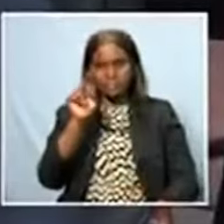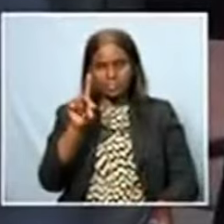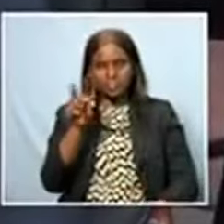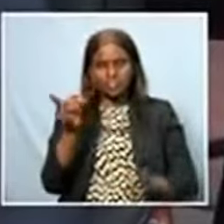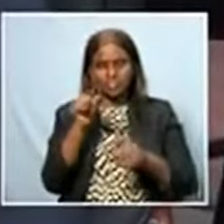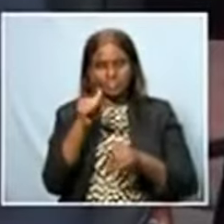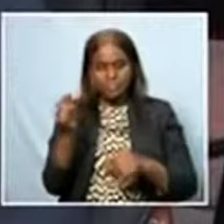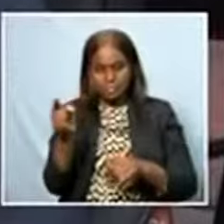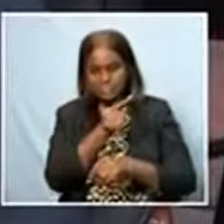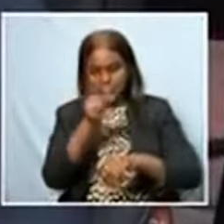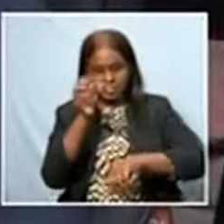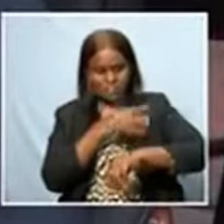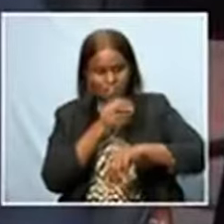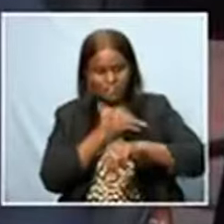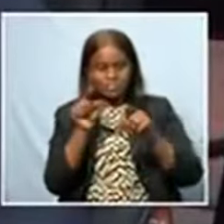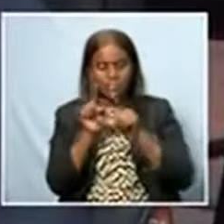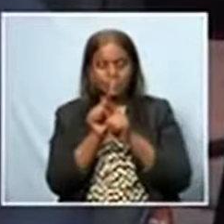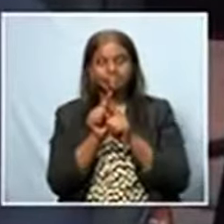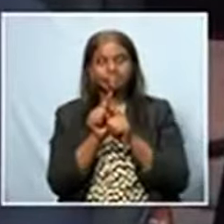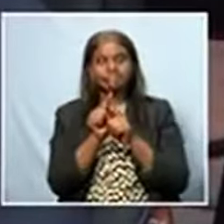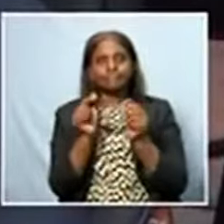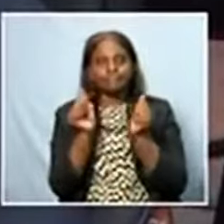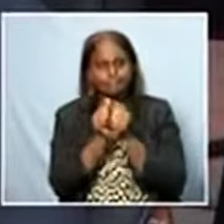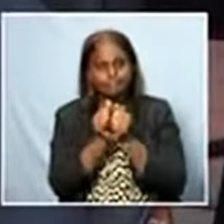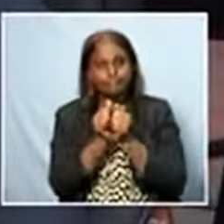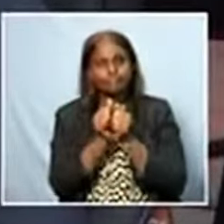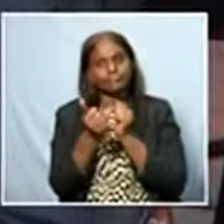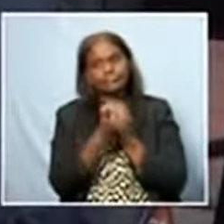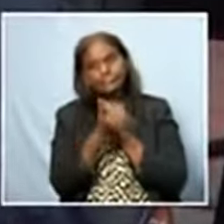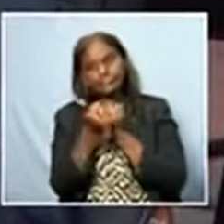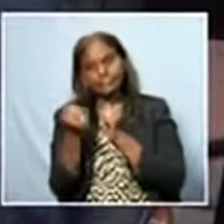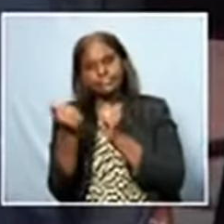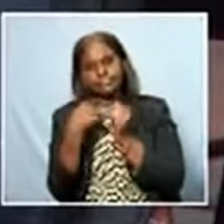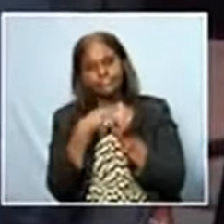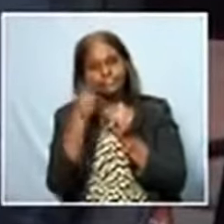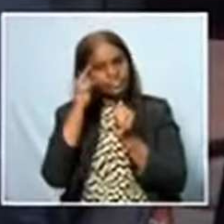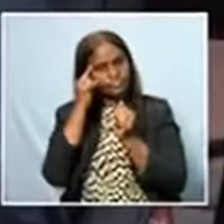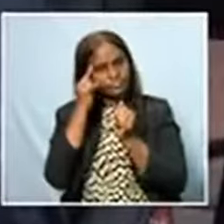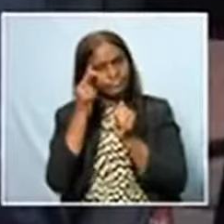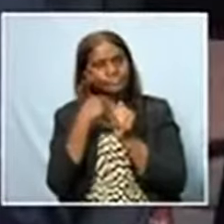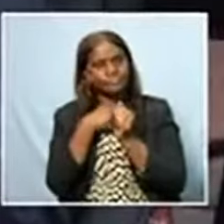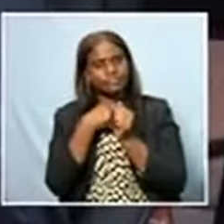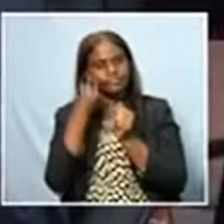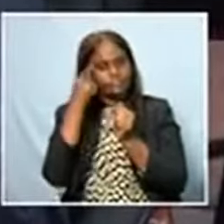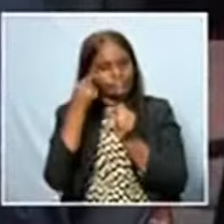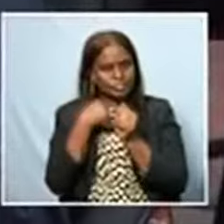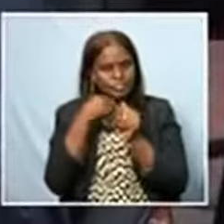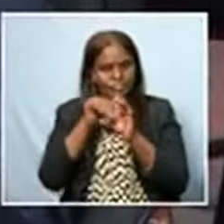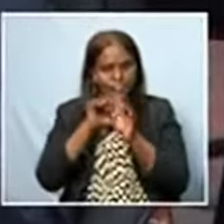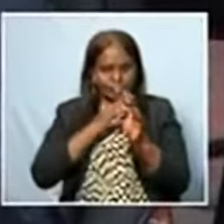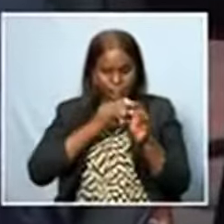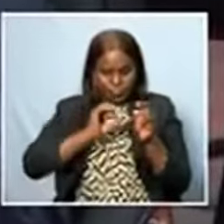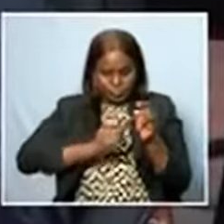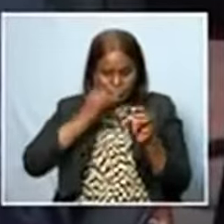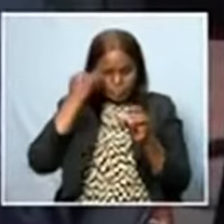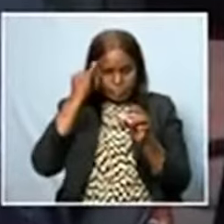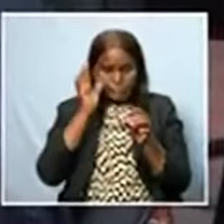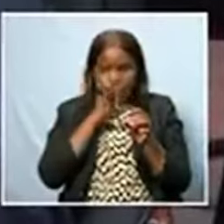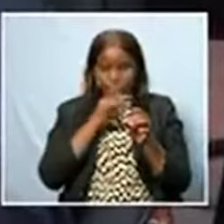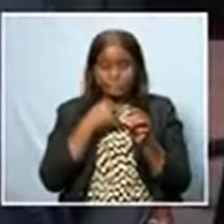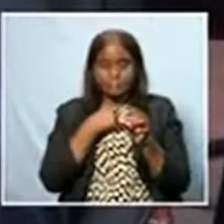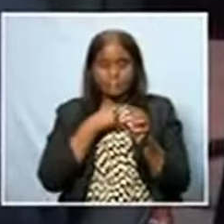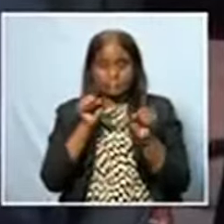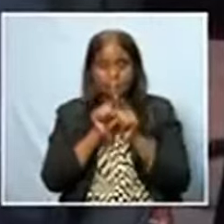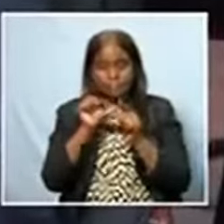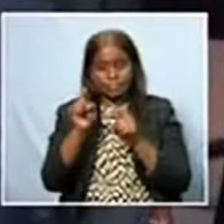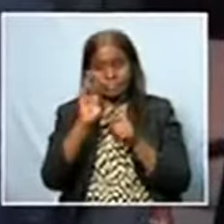the investment is being wound up by the concessionaire. I thought, in my own view, the